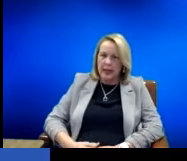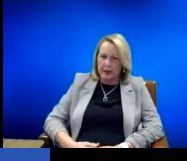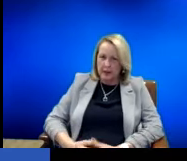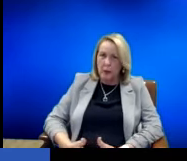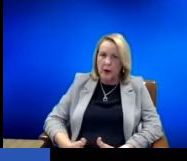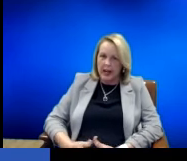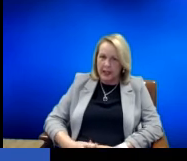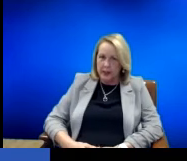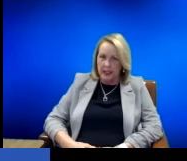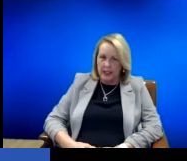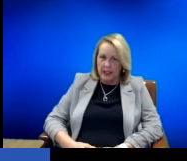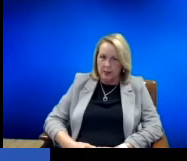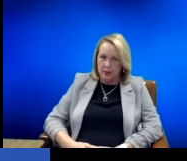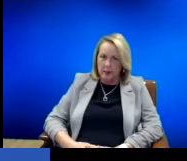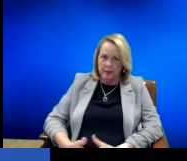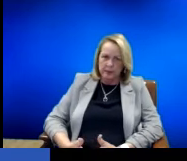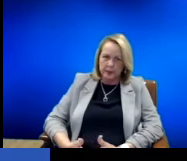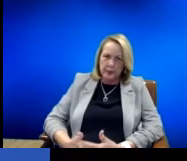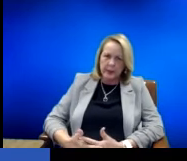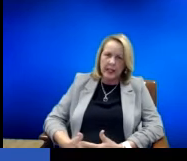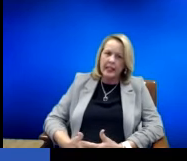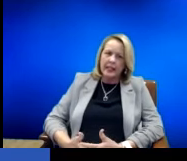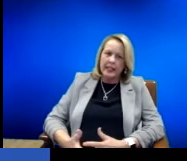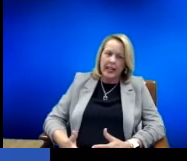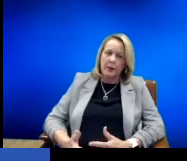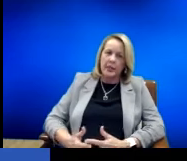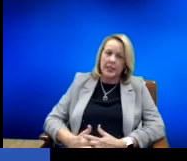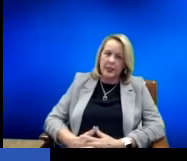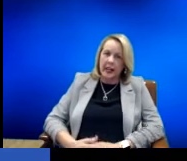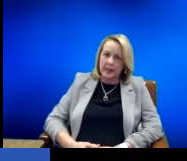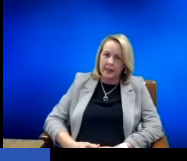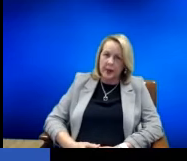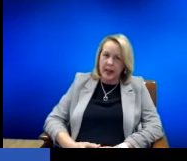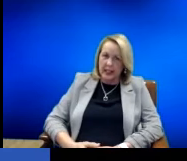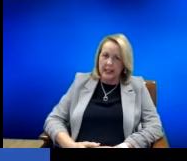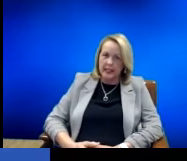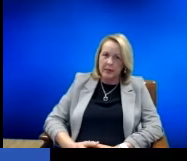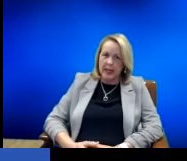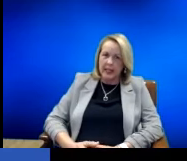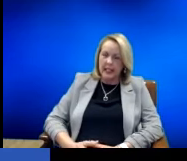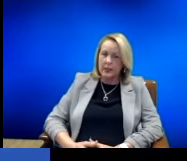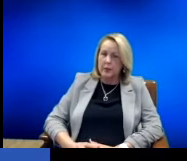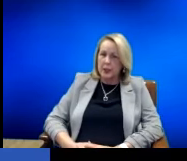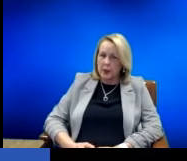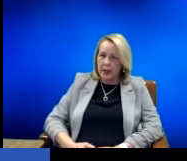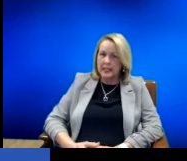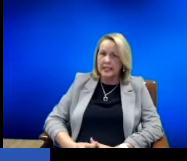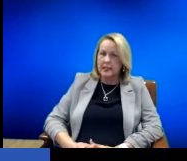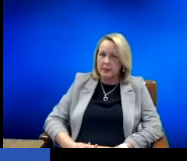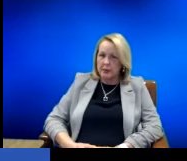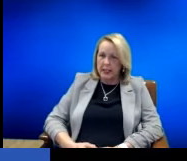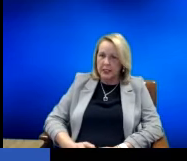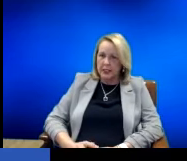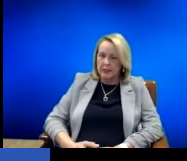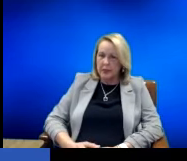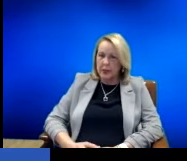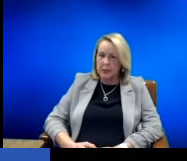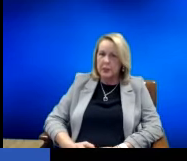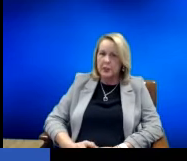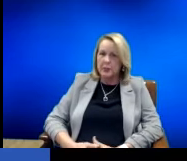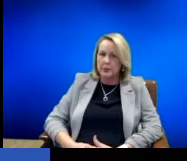information about why you're eligible. Now, we do have the right to come back in and request